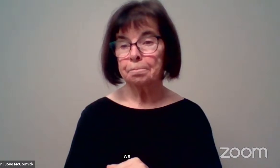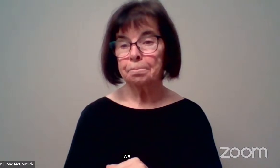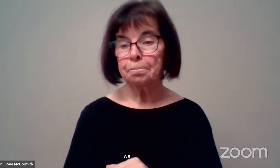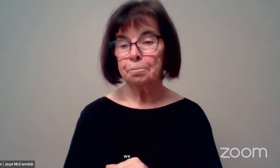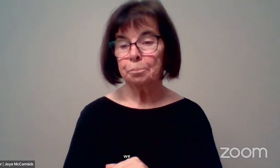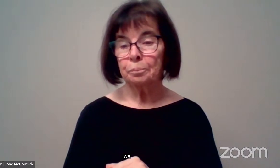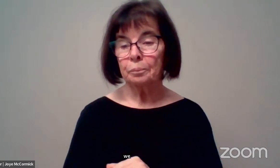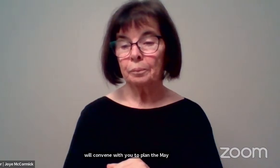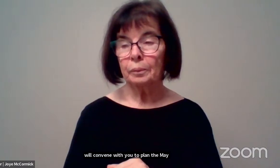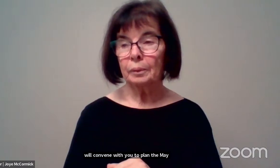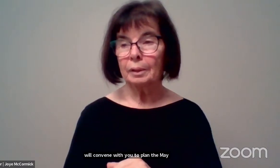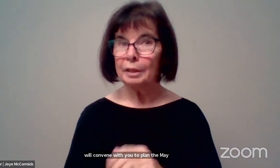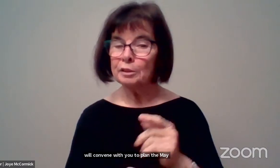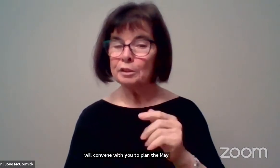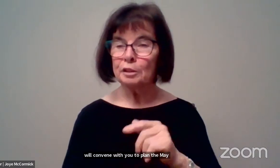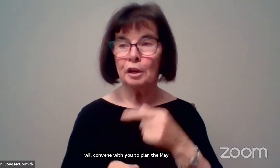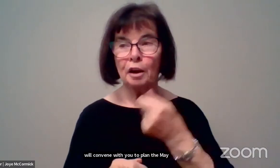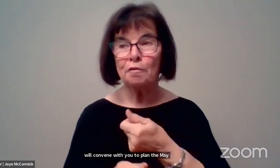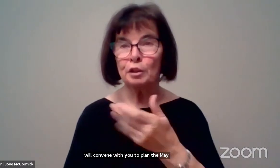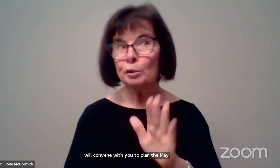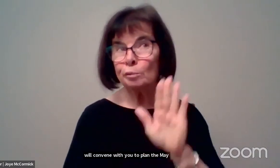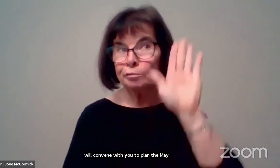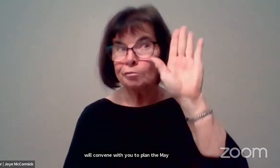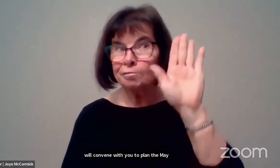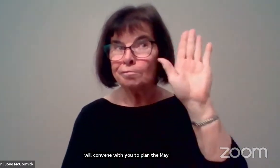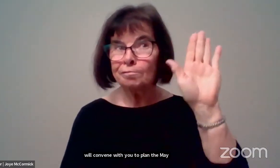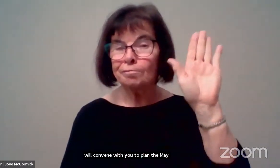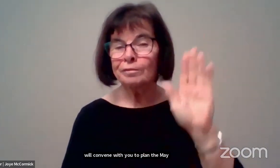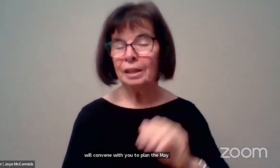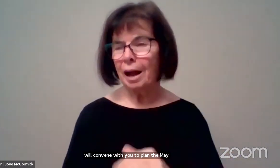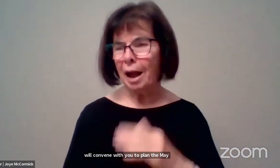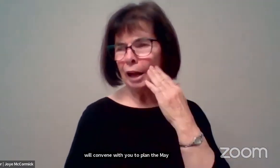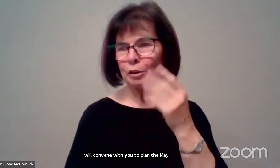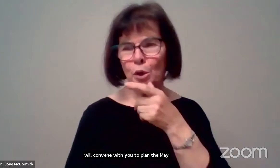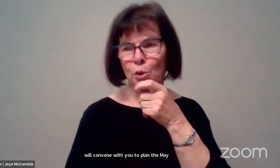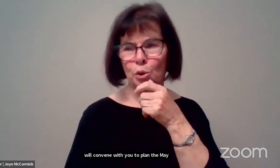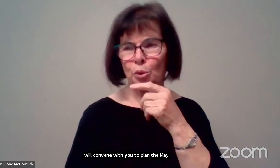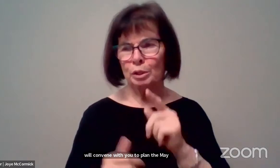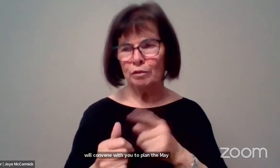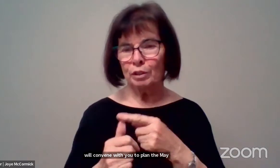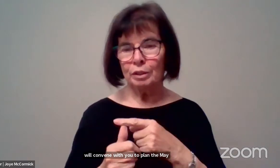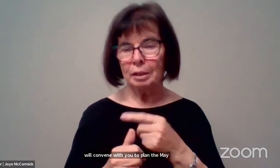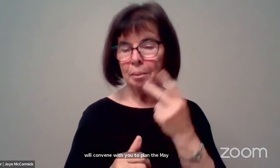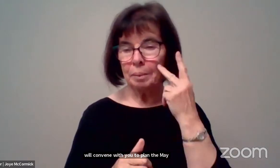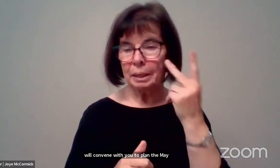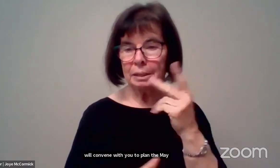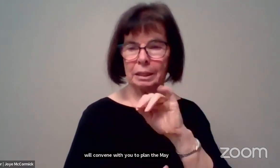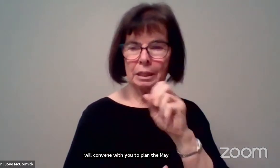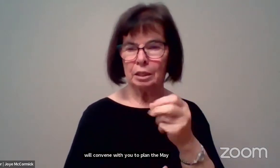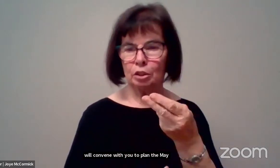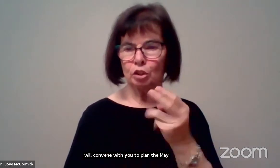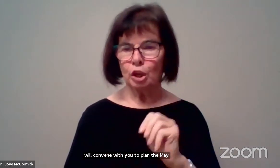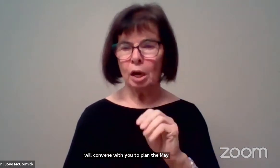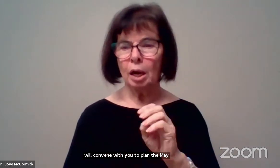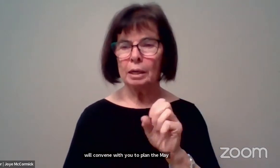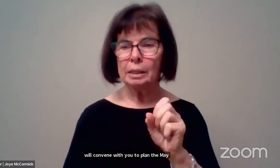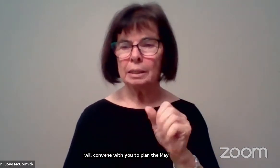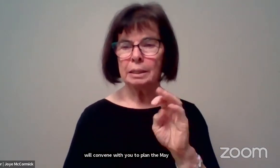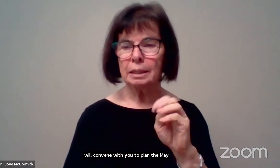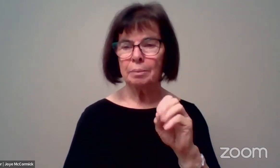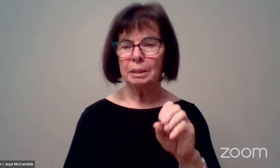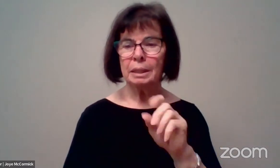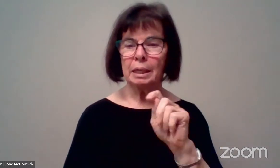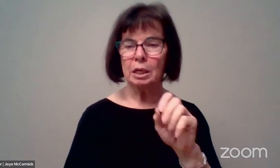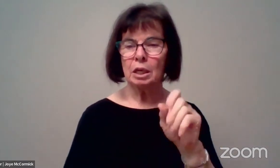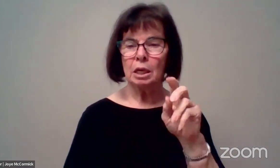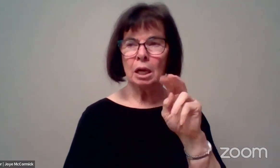So there are a couple of hands. I don't know who was first, but I see John Simmons and Tanya Dennis.